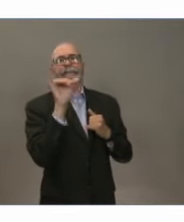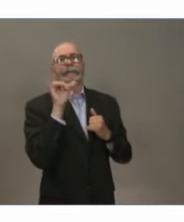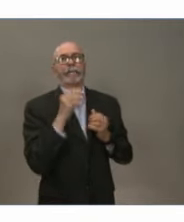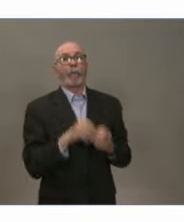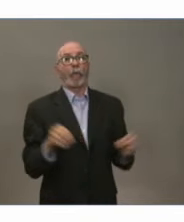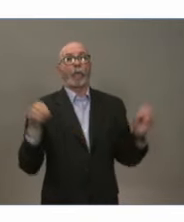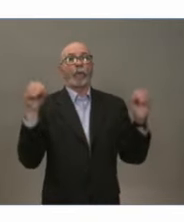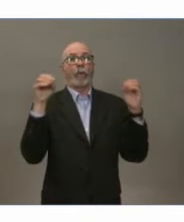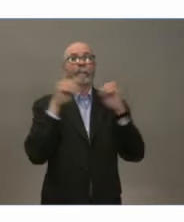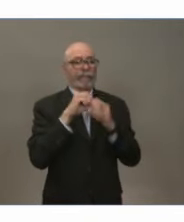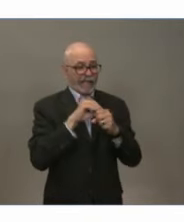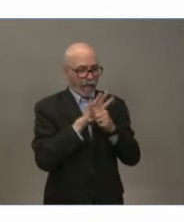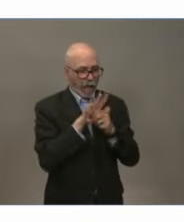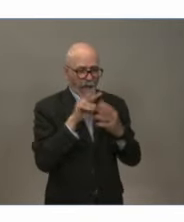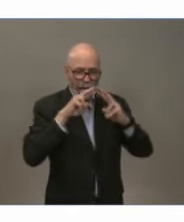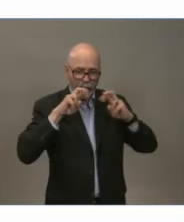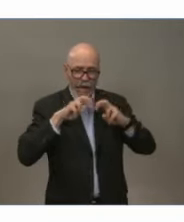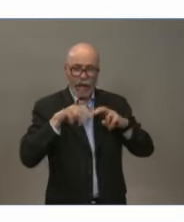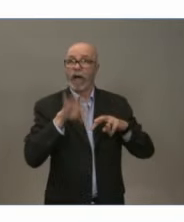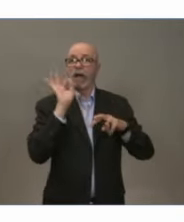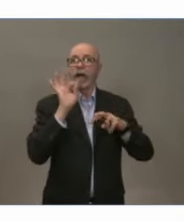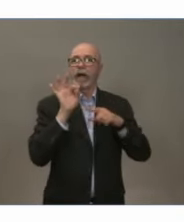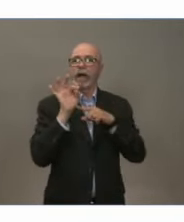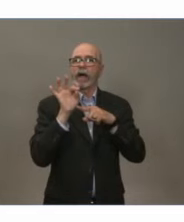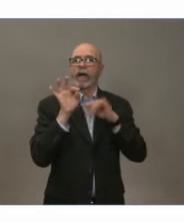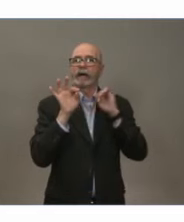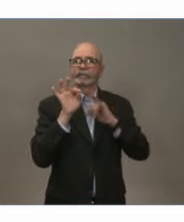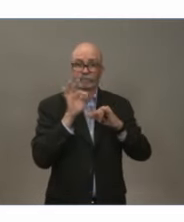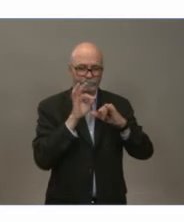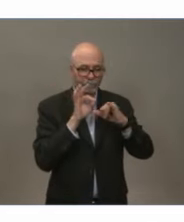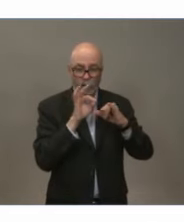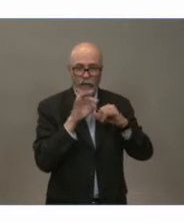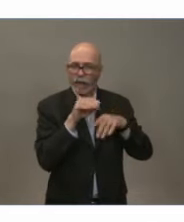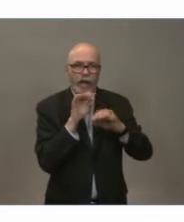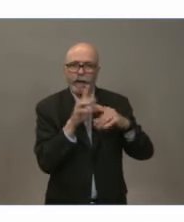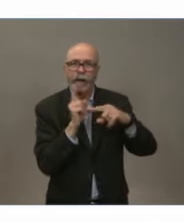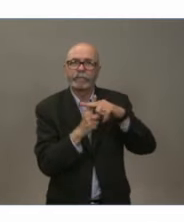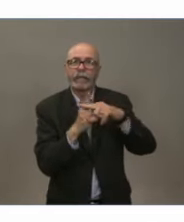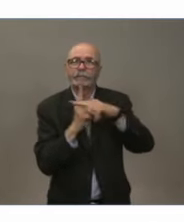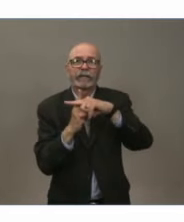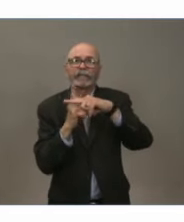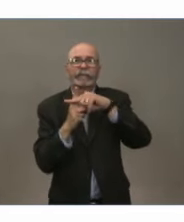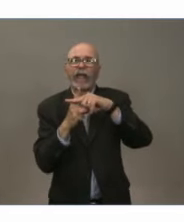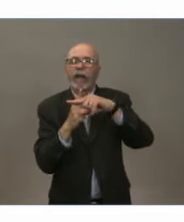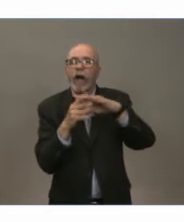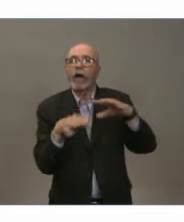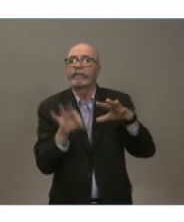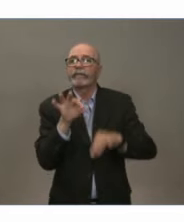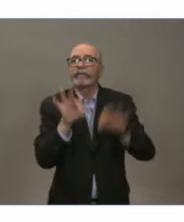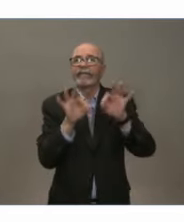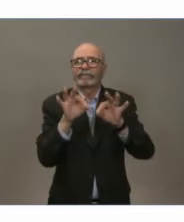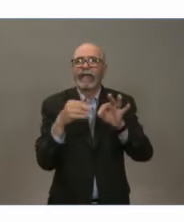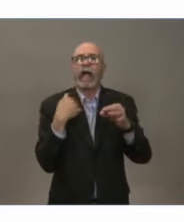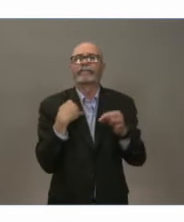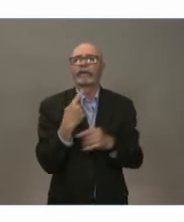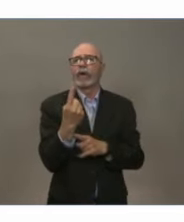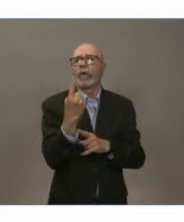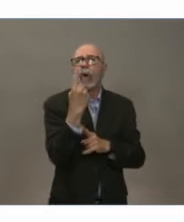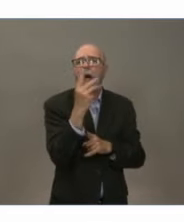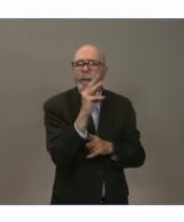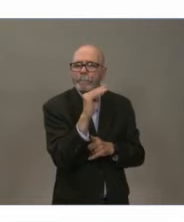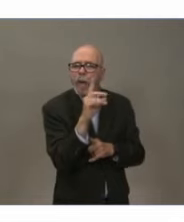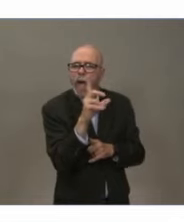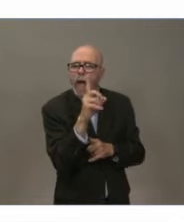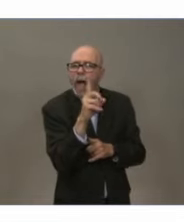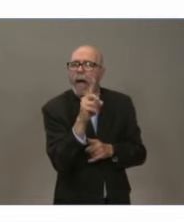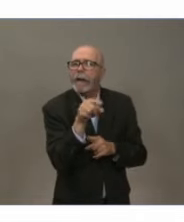we have a number that are positive, but all except one have mild illness or some are even asymptomatic, but they're still testing positive.